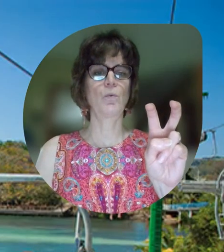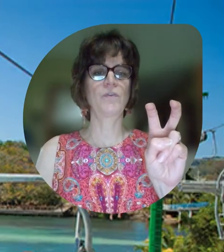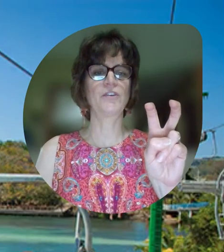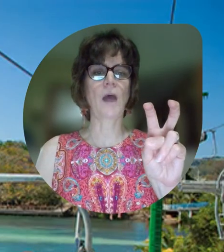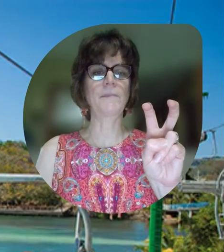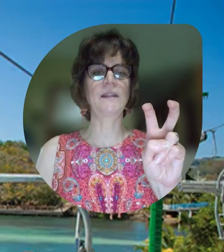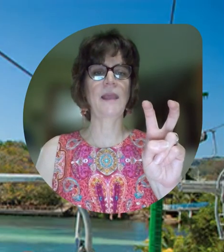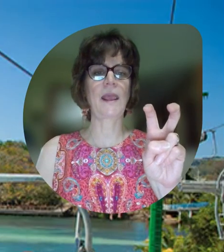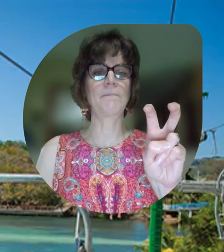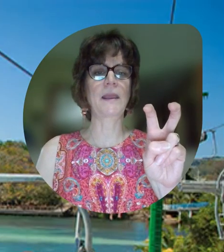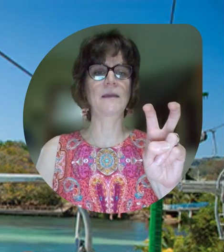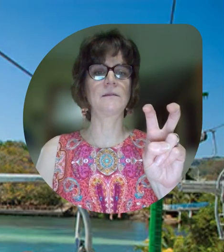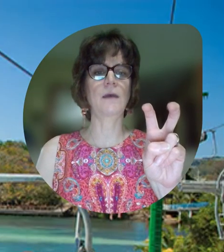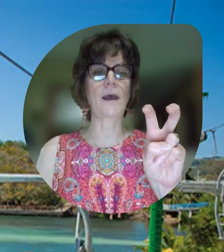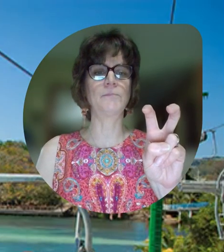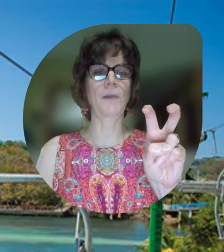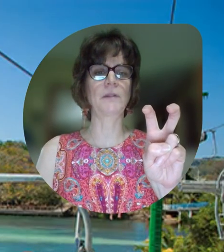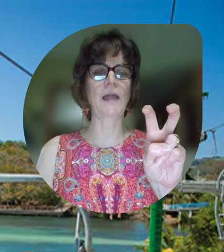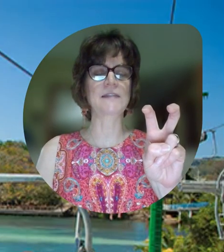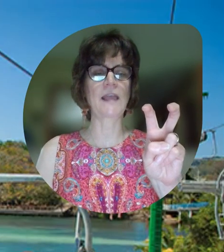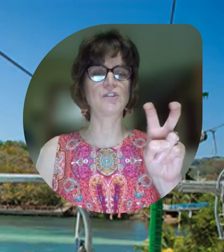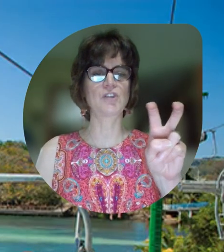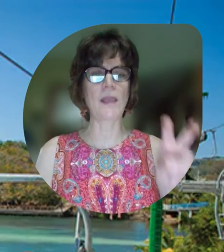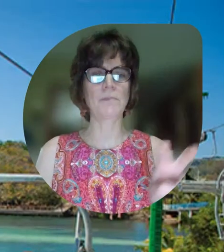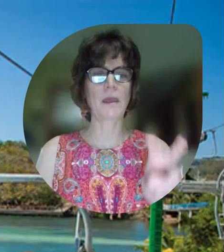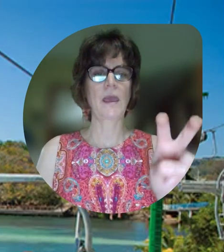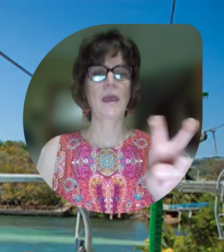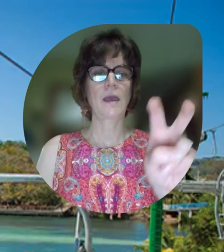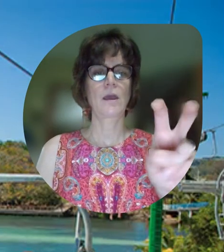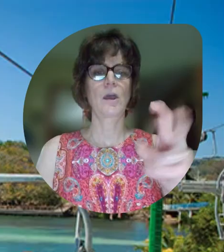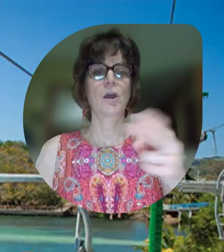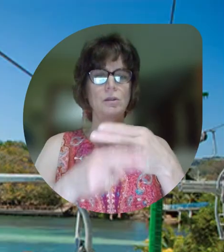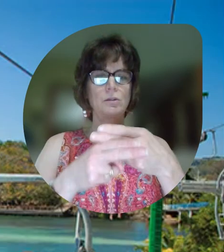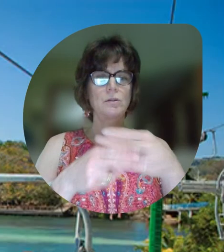trip with your dominant hand, make a double X hand shape.